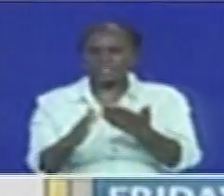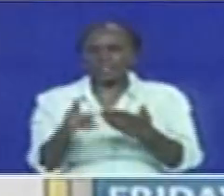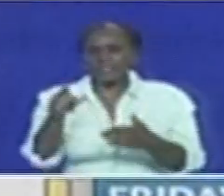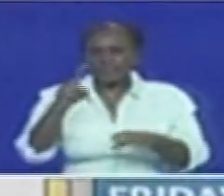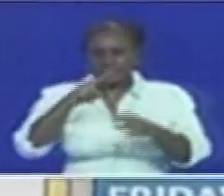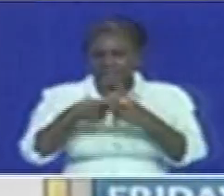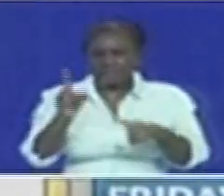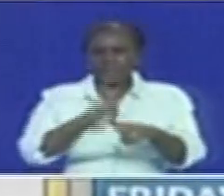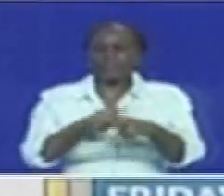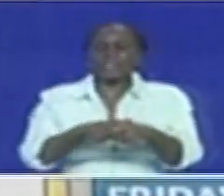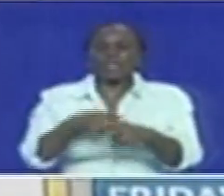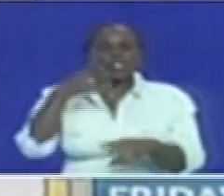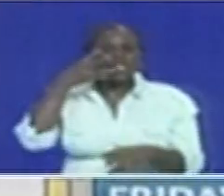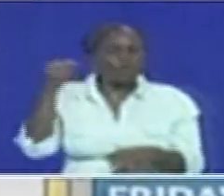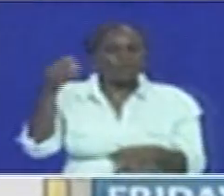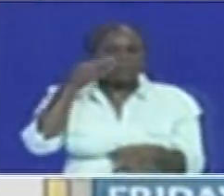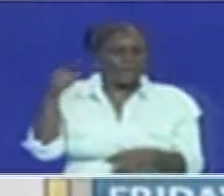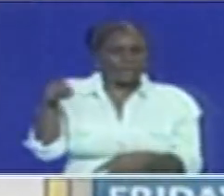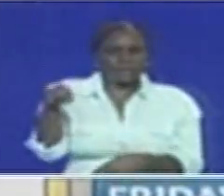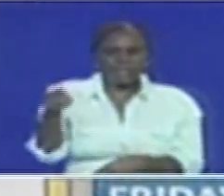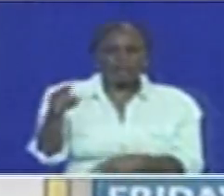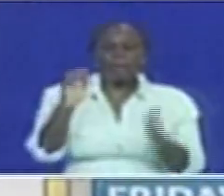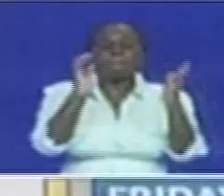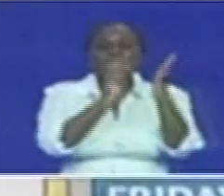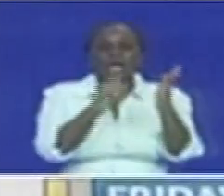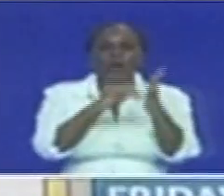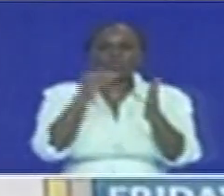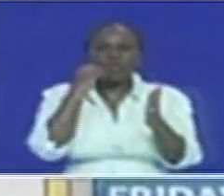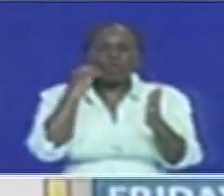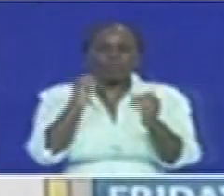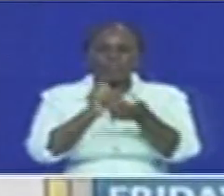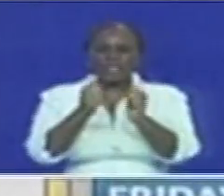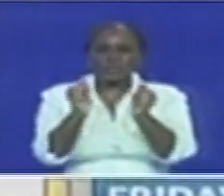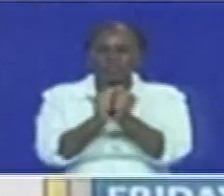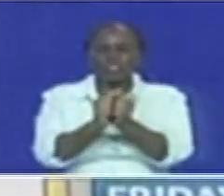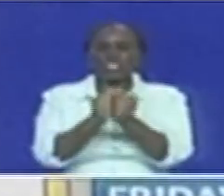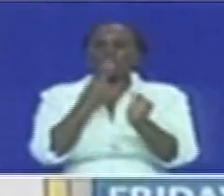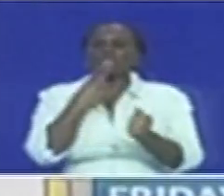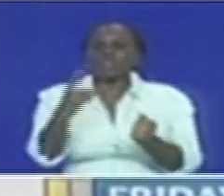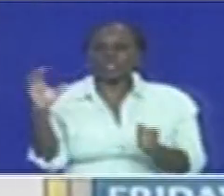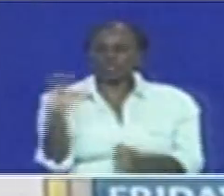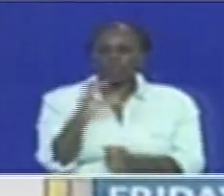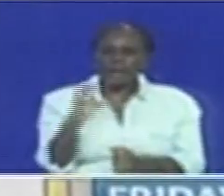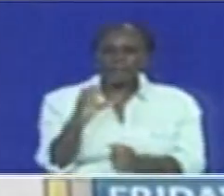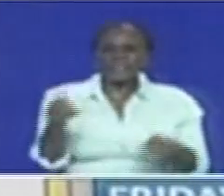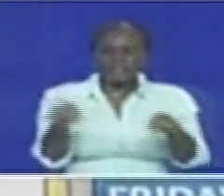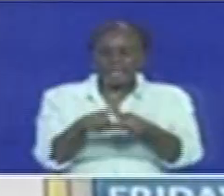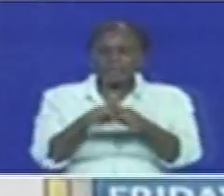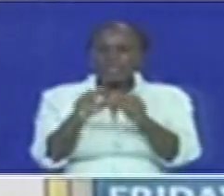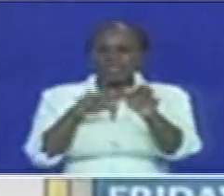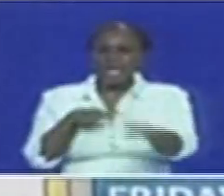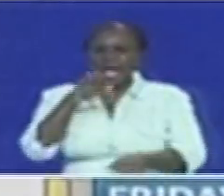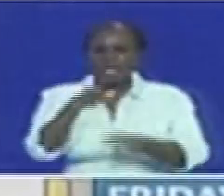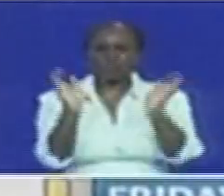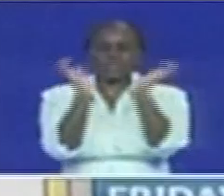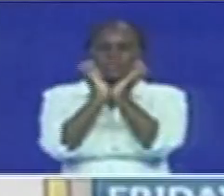season. Leaders Sofapaka will have adopted Machakos as the home ground, playing Sony Sugar and Gor Mahia respectively. Nyayo Stadium too